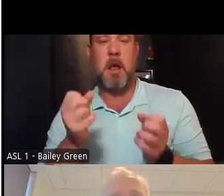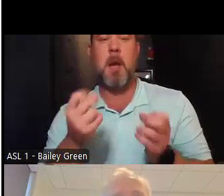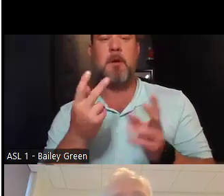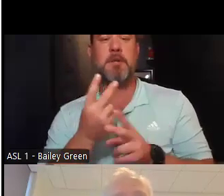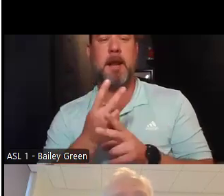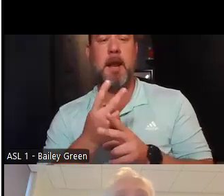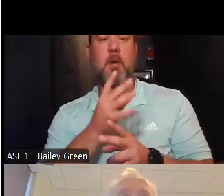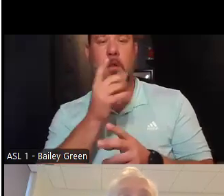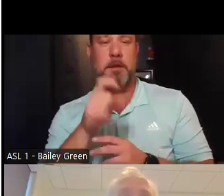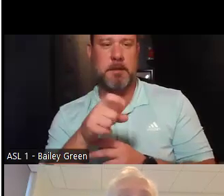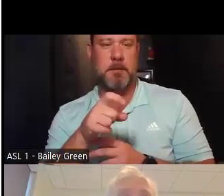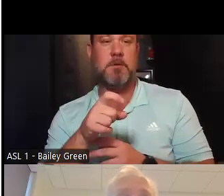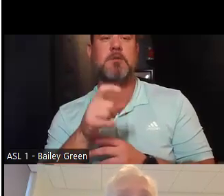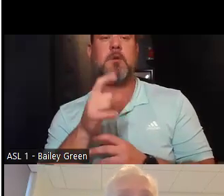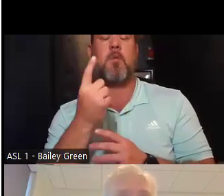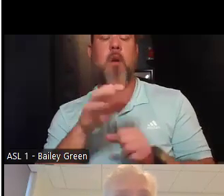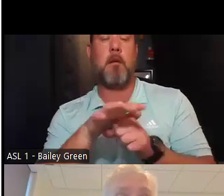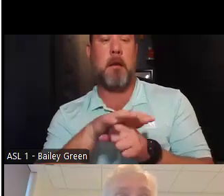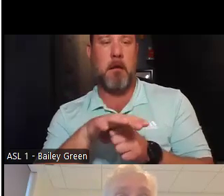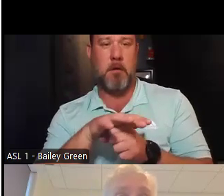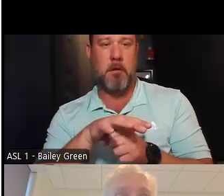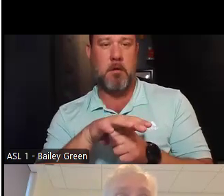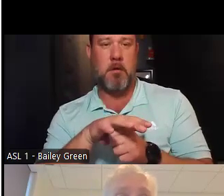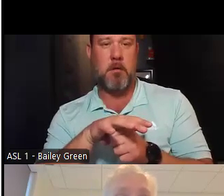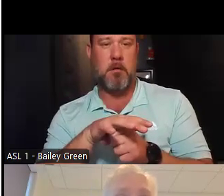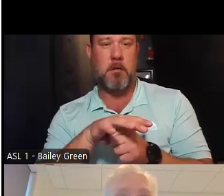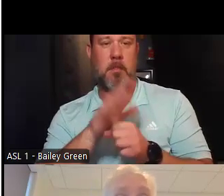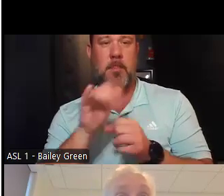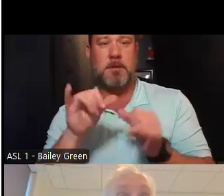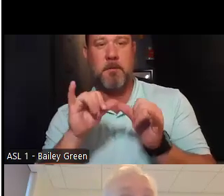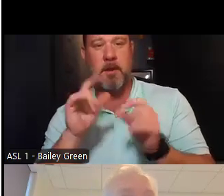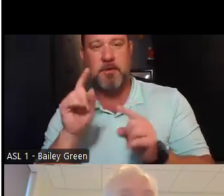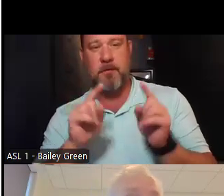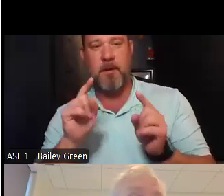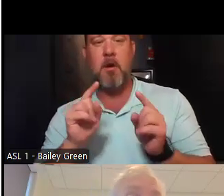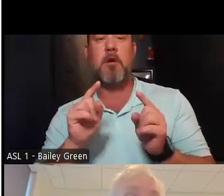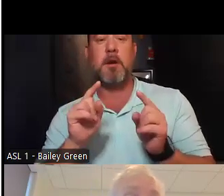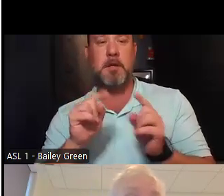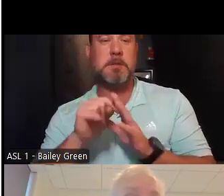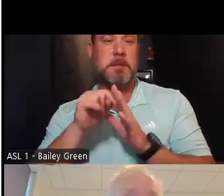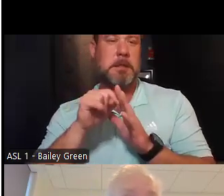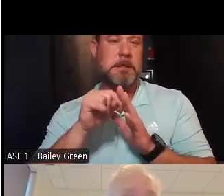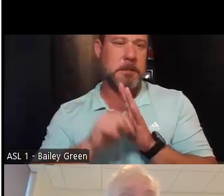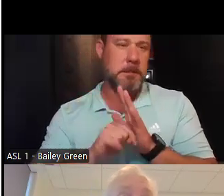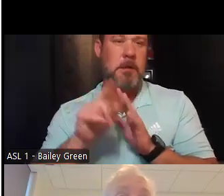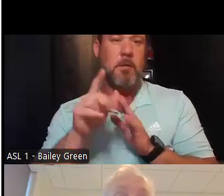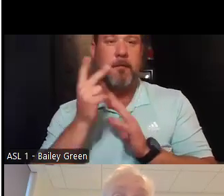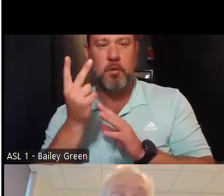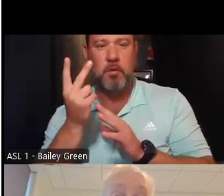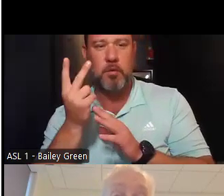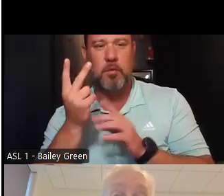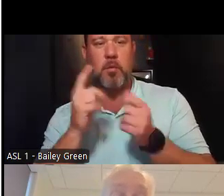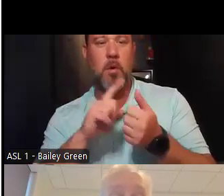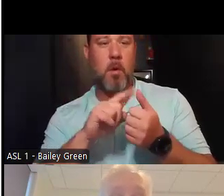care people will need. So one area in which this measure varies is on the intensity. And we consider 2 alternatives. One